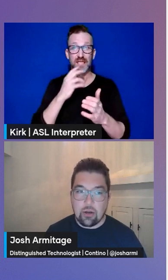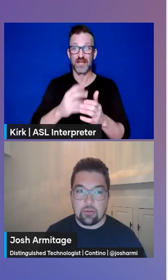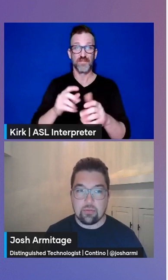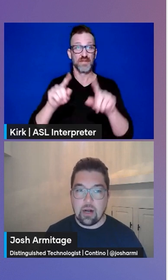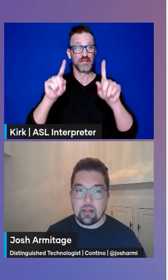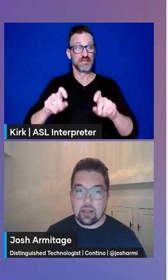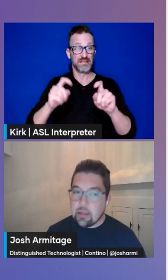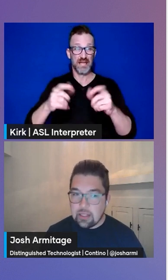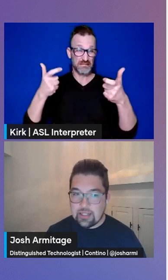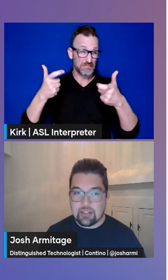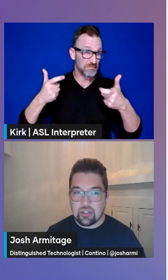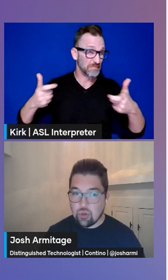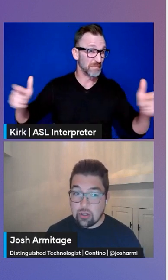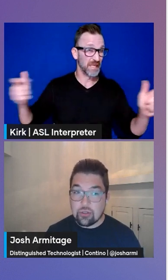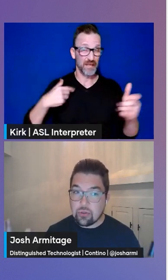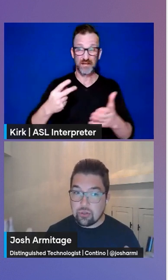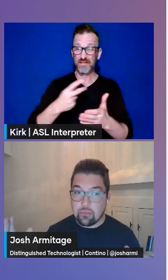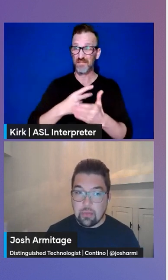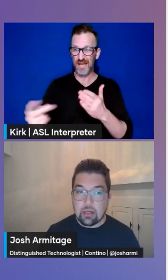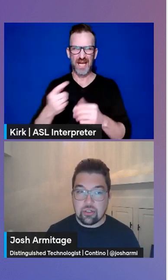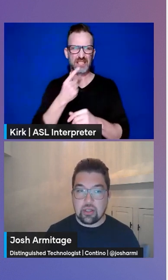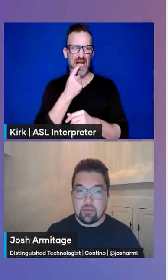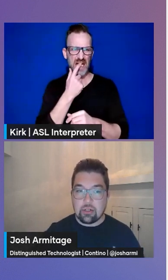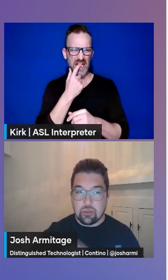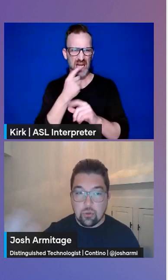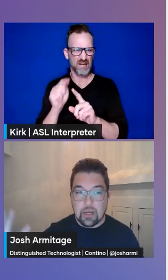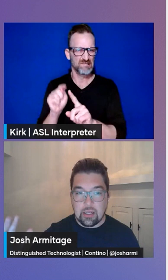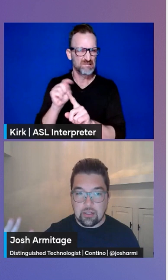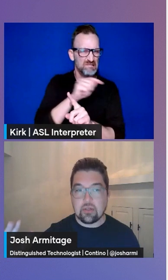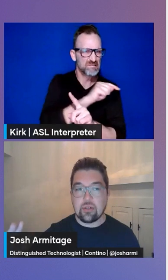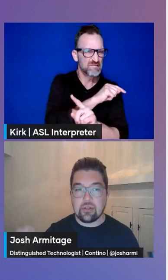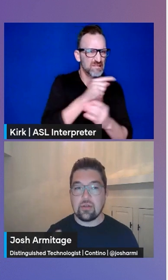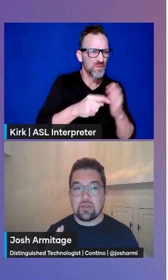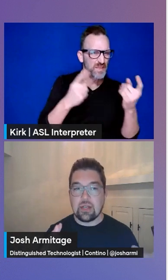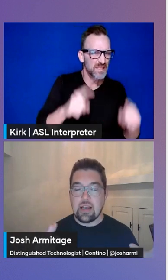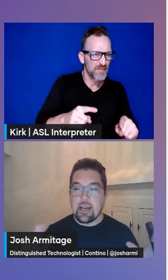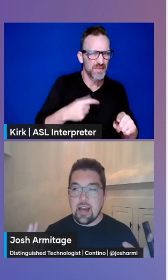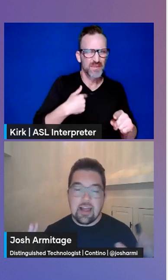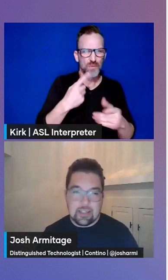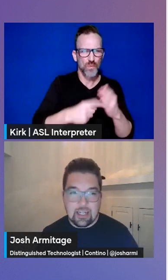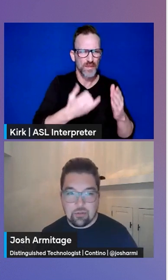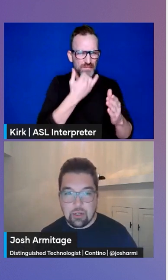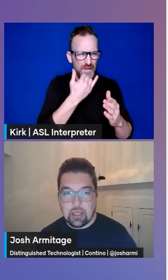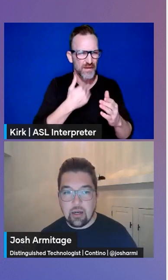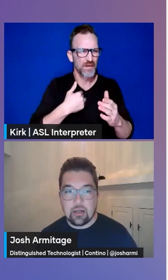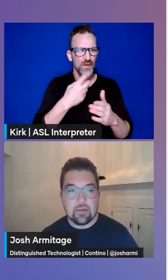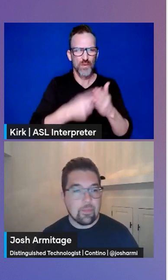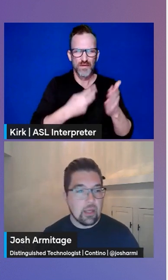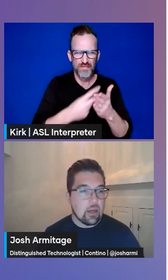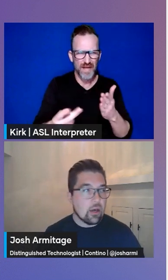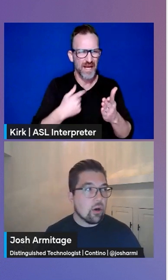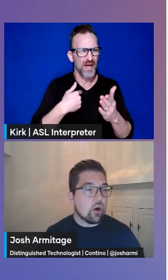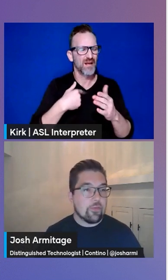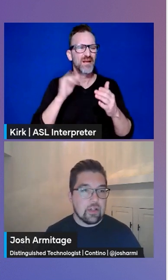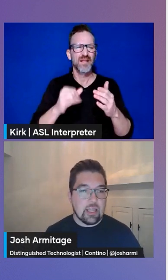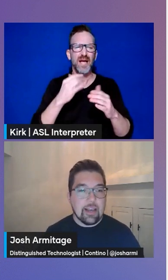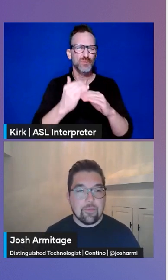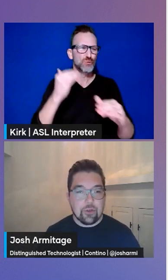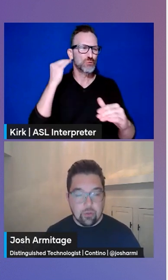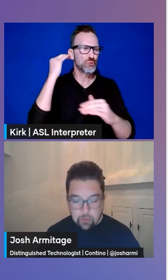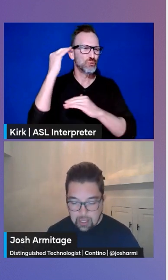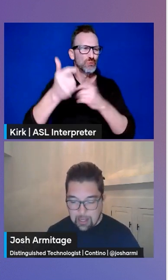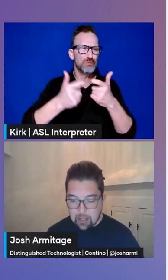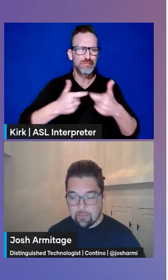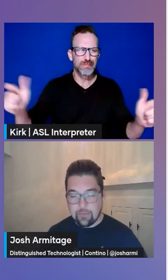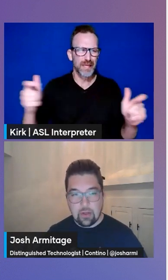going on, right? The test is trying to do too much. There are too many assertions. This gets really hard. Often, if